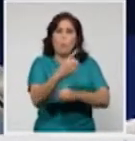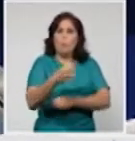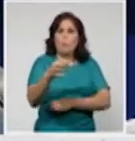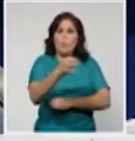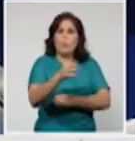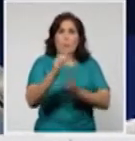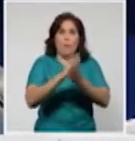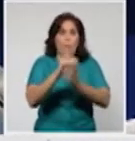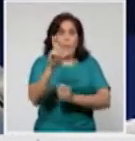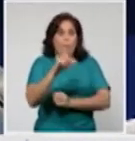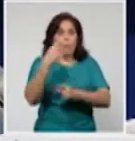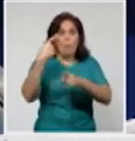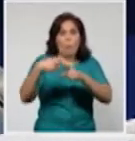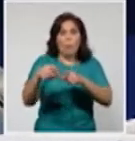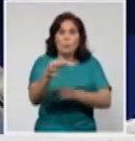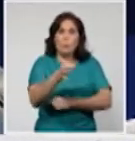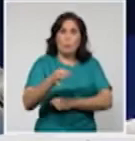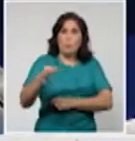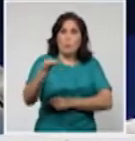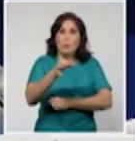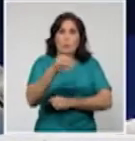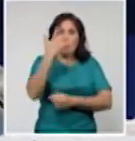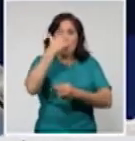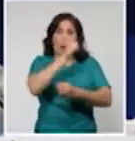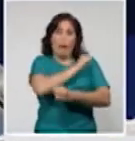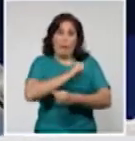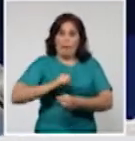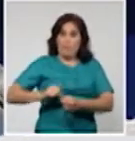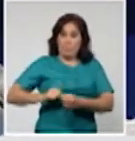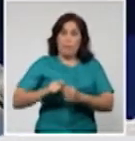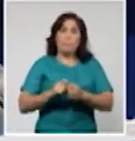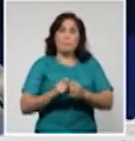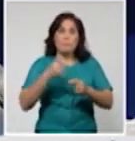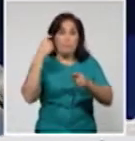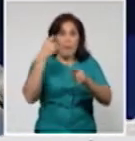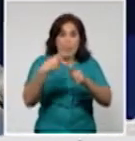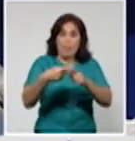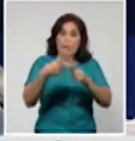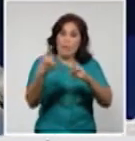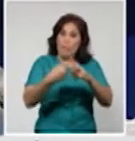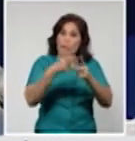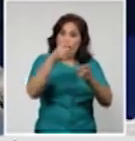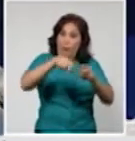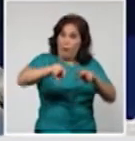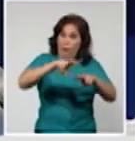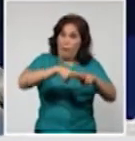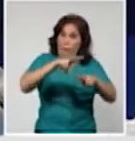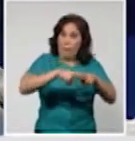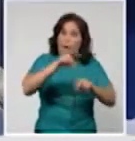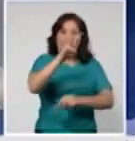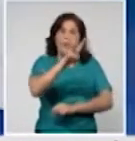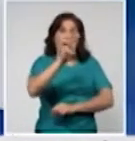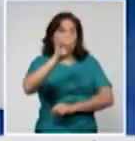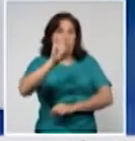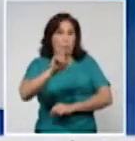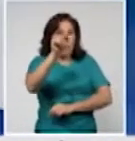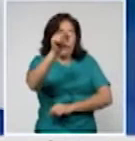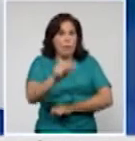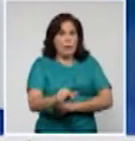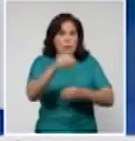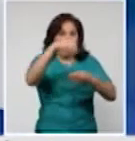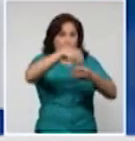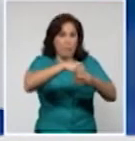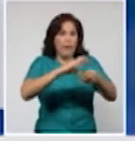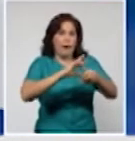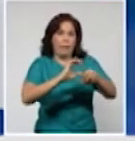the municipalities of Mariel and Arquiza, and 39 to